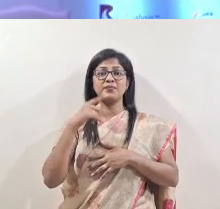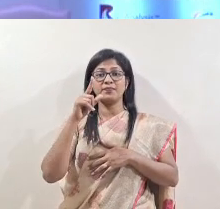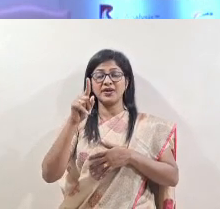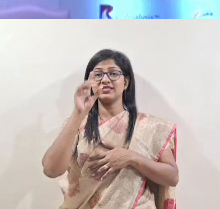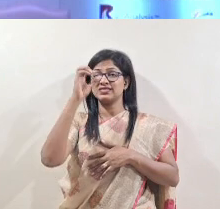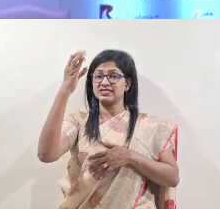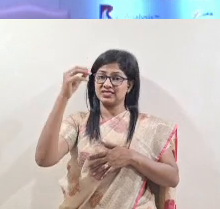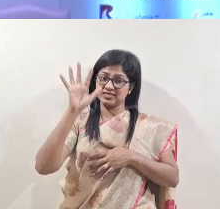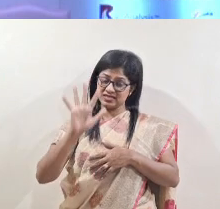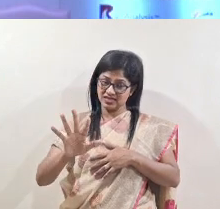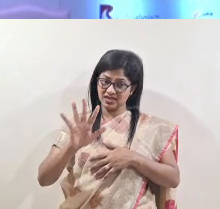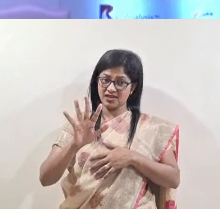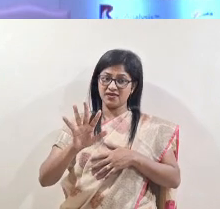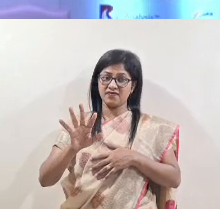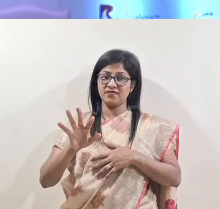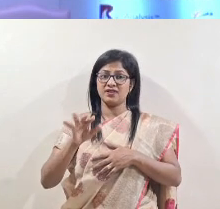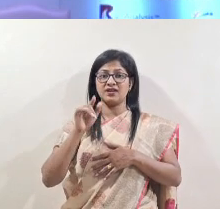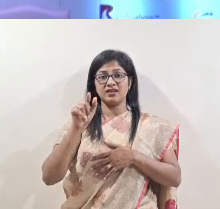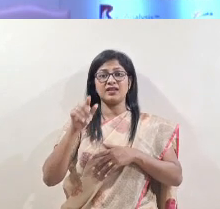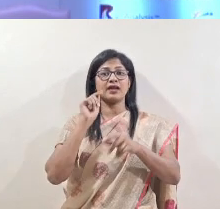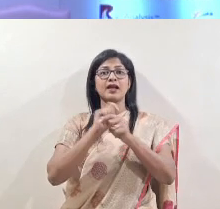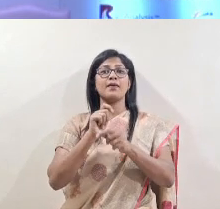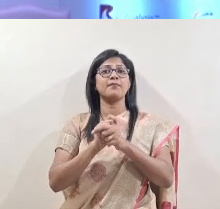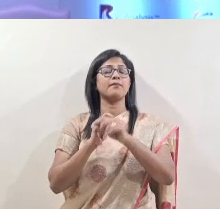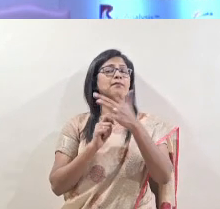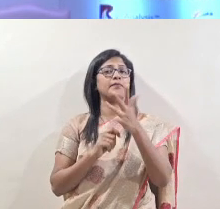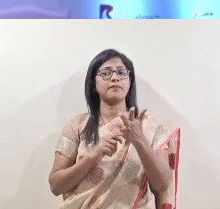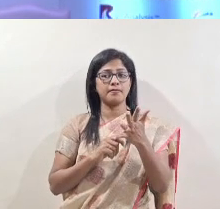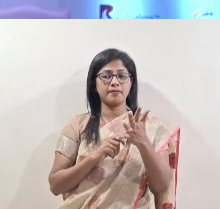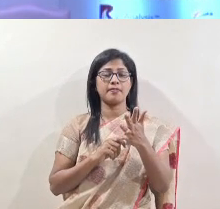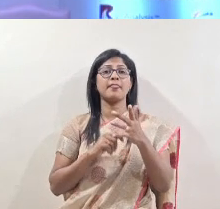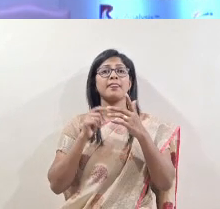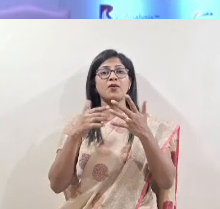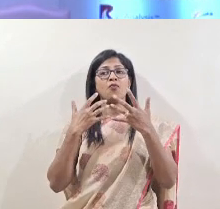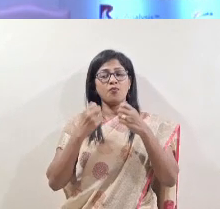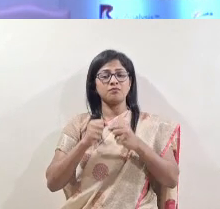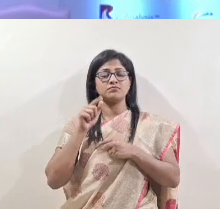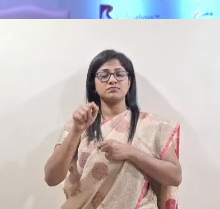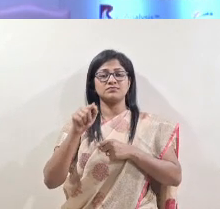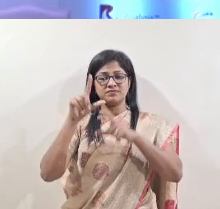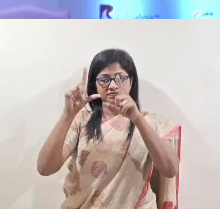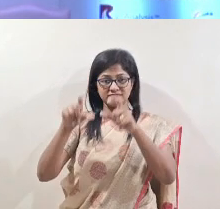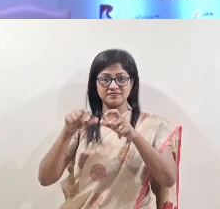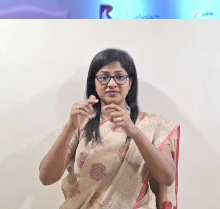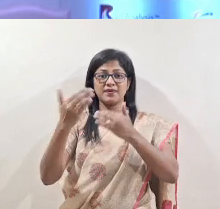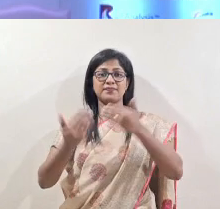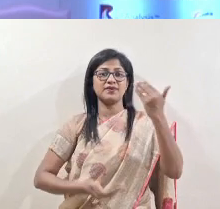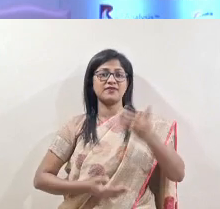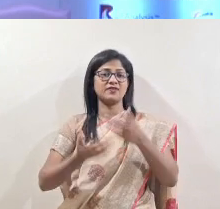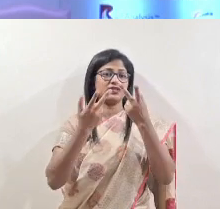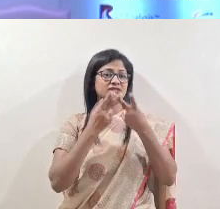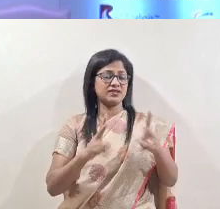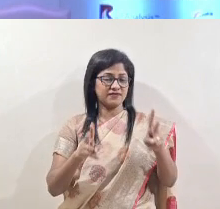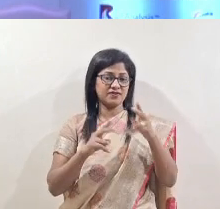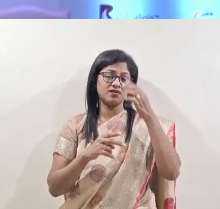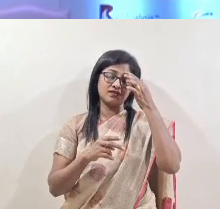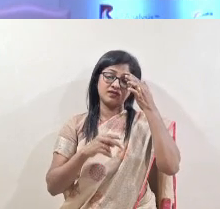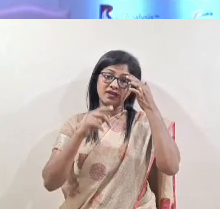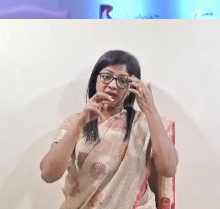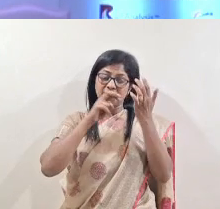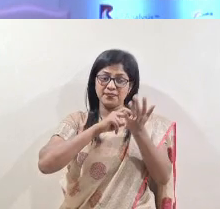not functional at that time. So we wanted to capture what is the behavioral differences pedestrians